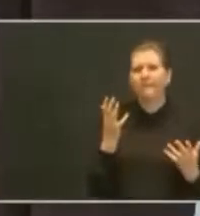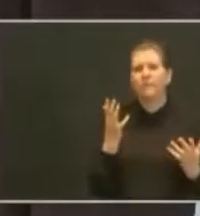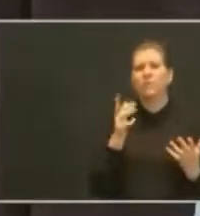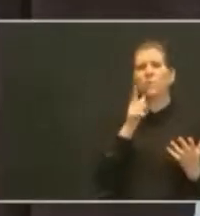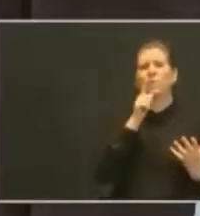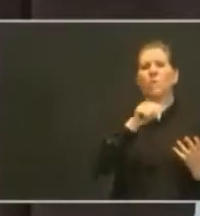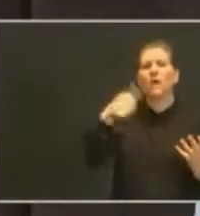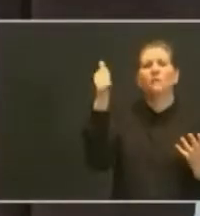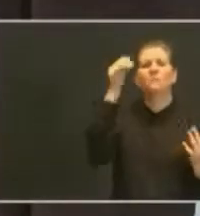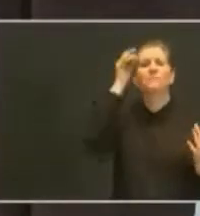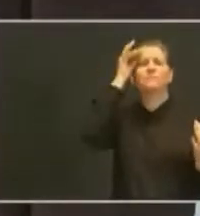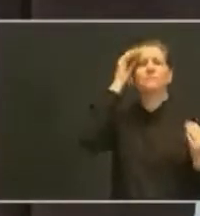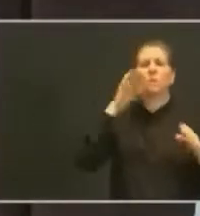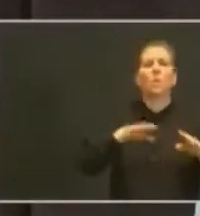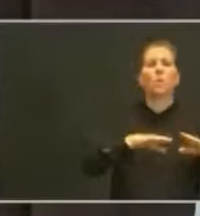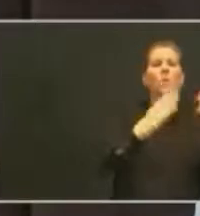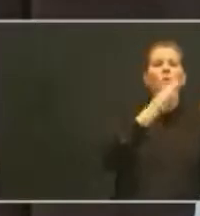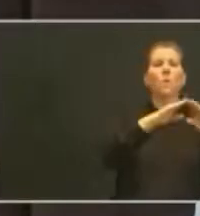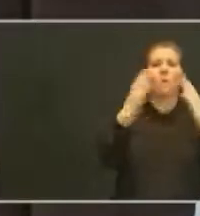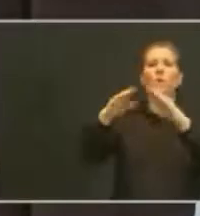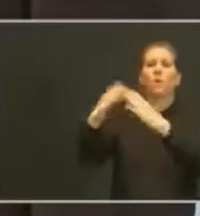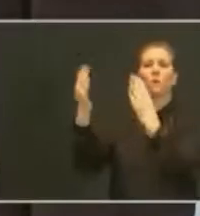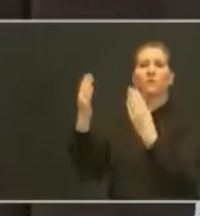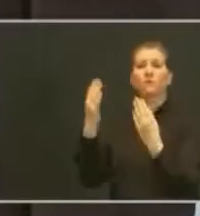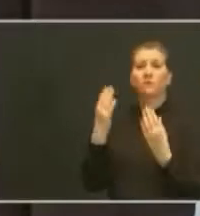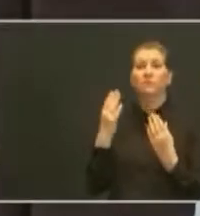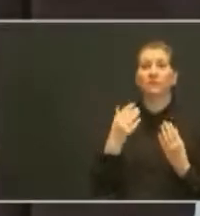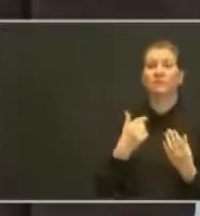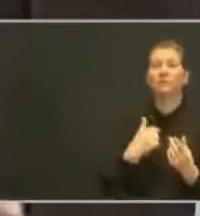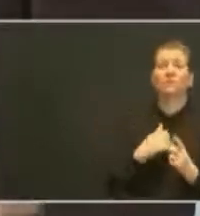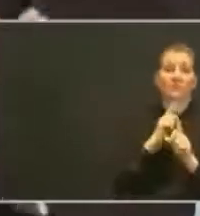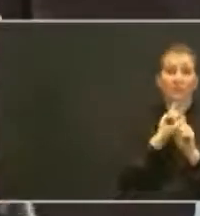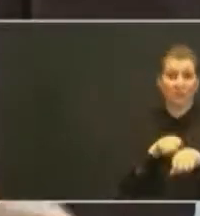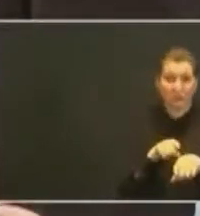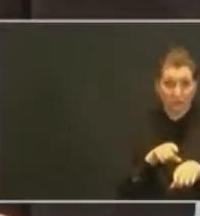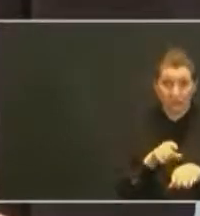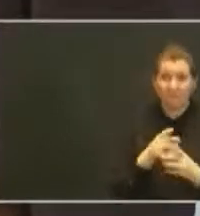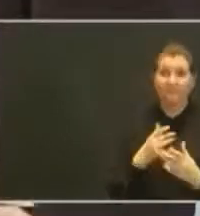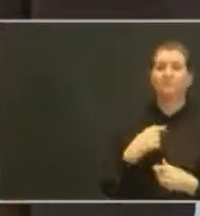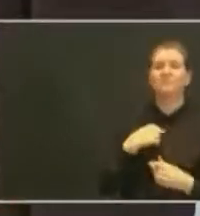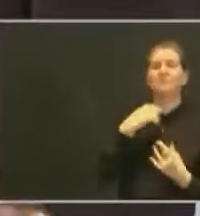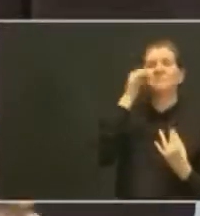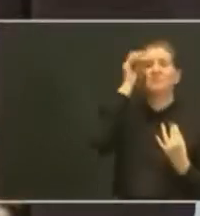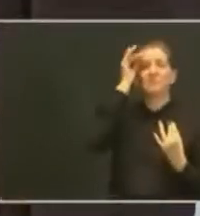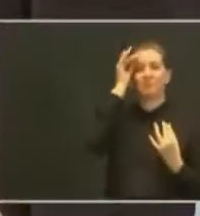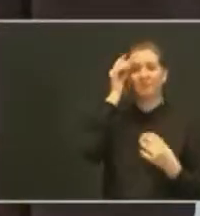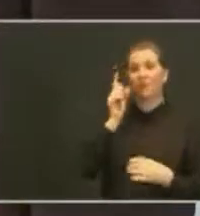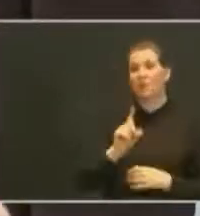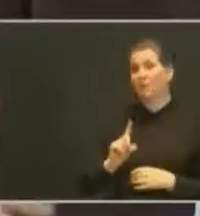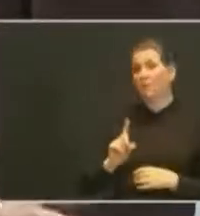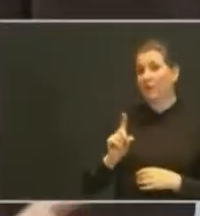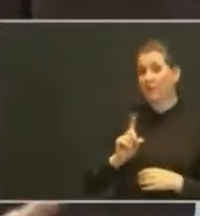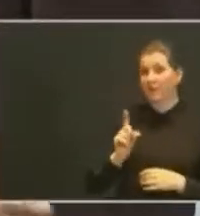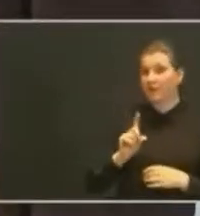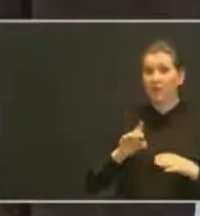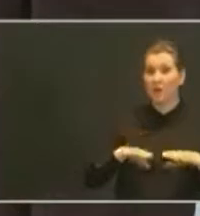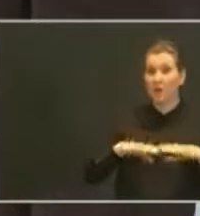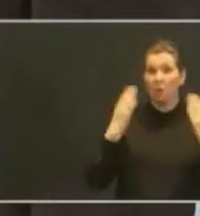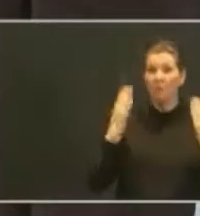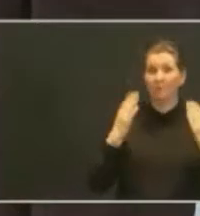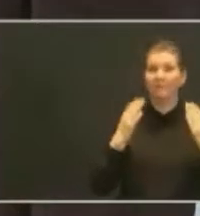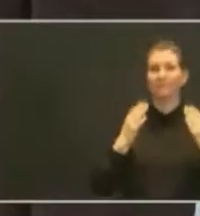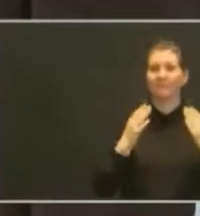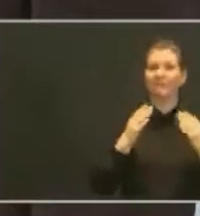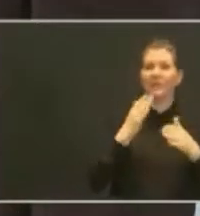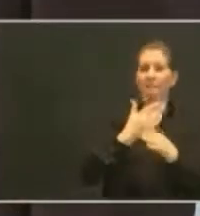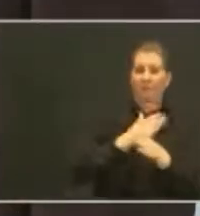reopen? It was embedded in his questioning. And to both of your questions, we're looking at instances where in the medium and long term, we can offer more